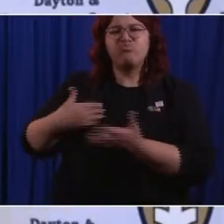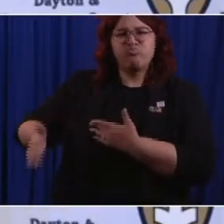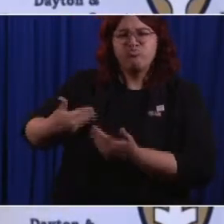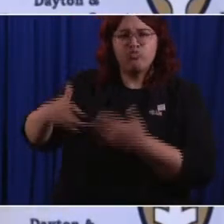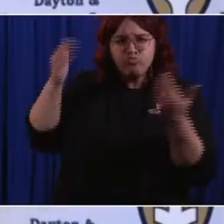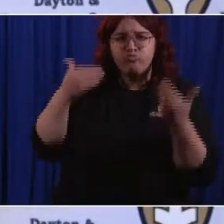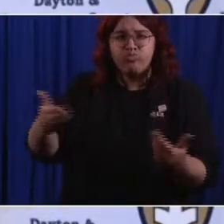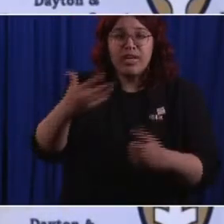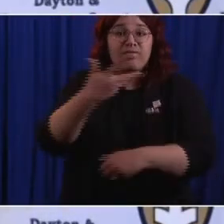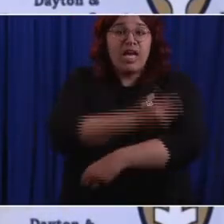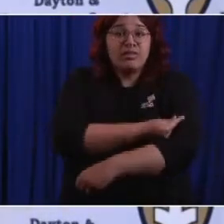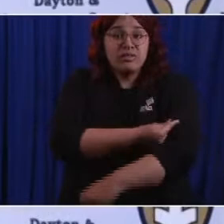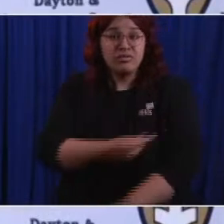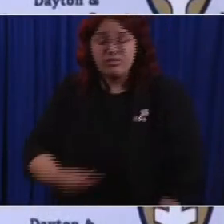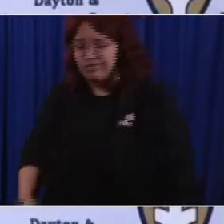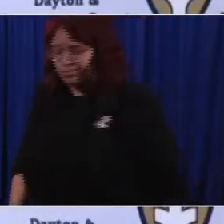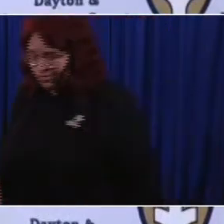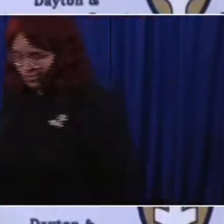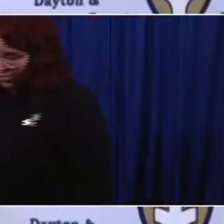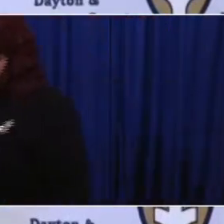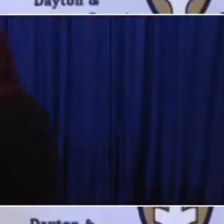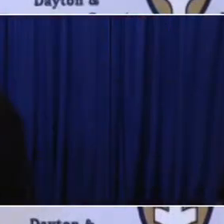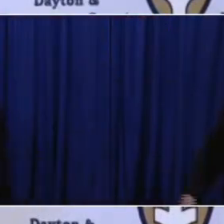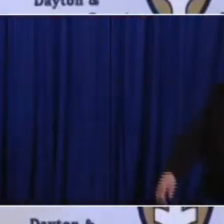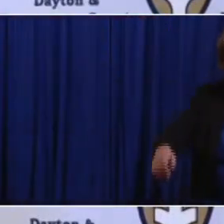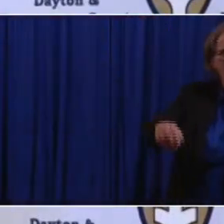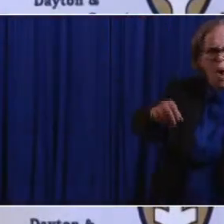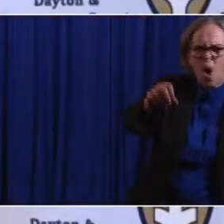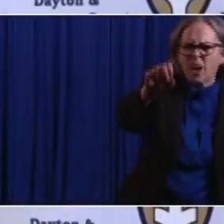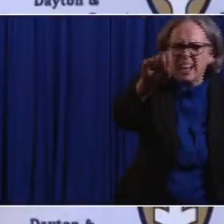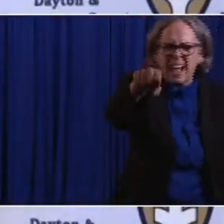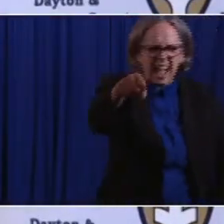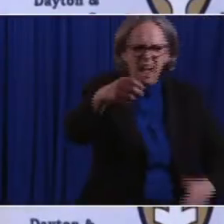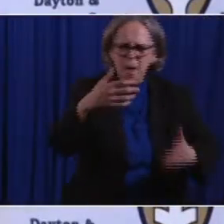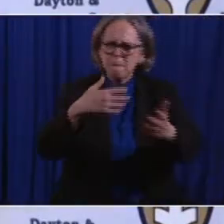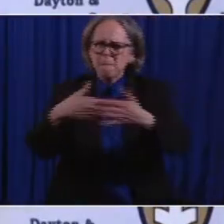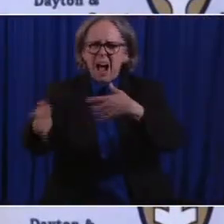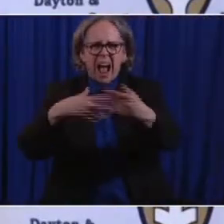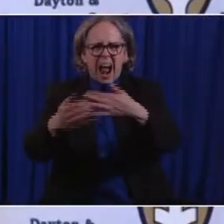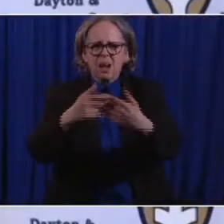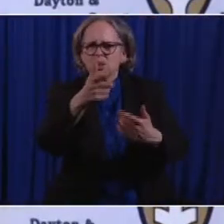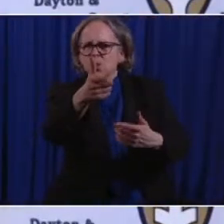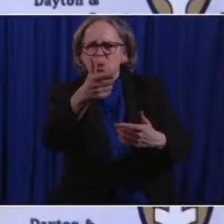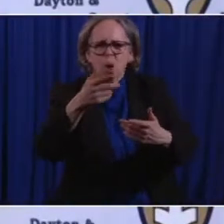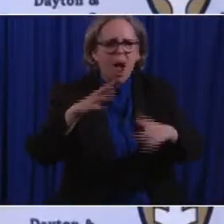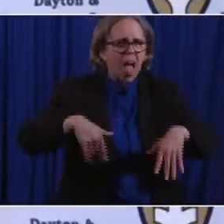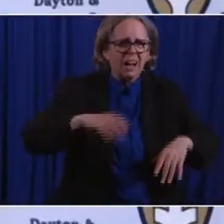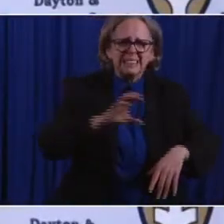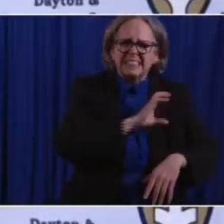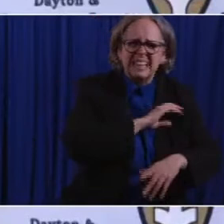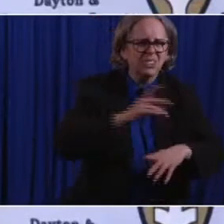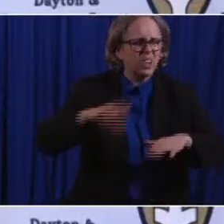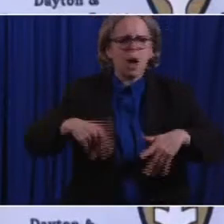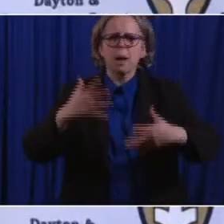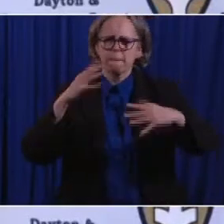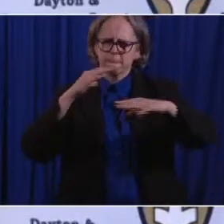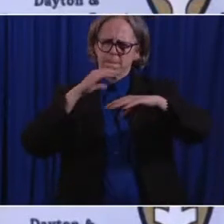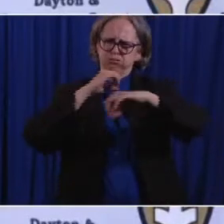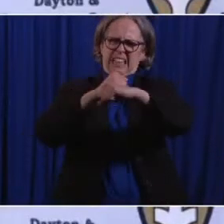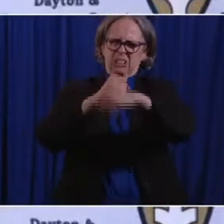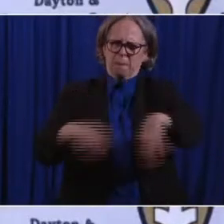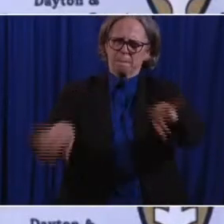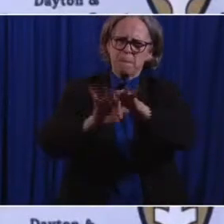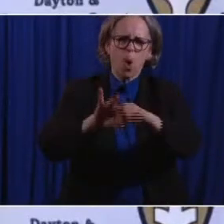we would love to get you vaccinated. It's important for you. It's important for your family. It's important for the rest of us. The more people that we can